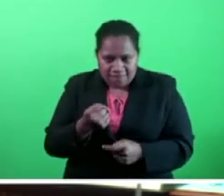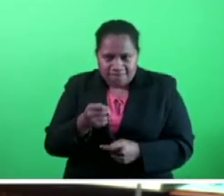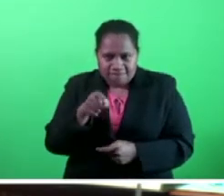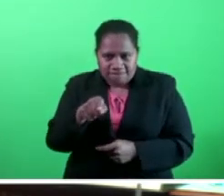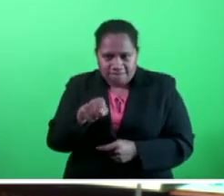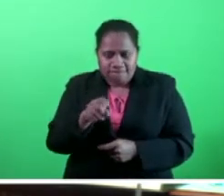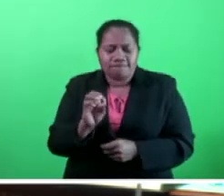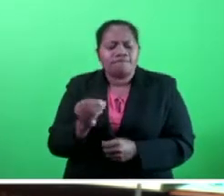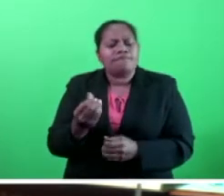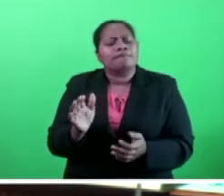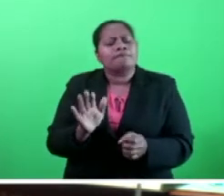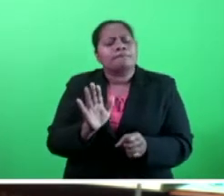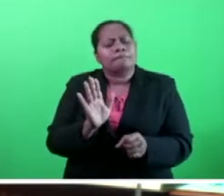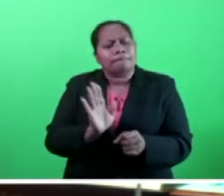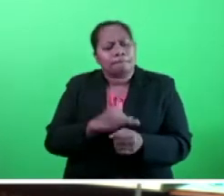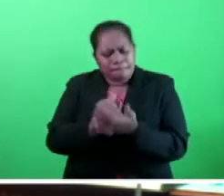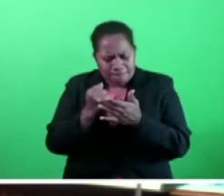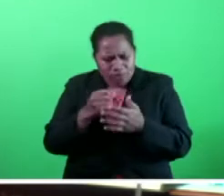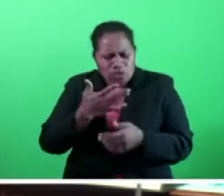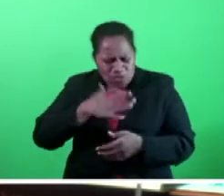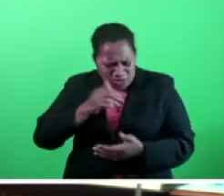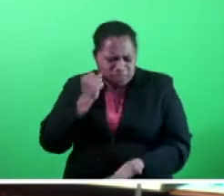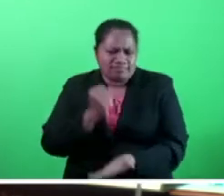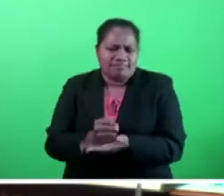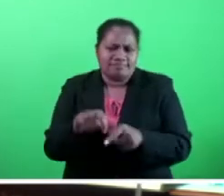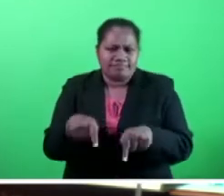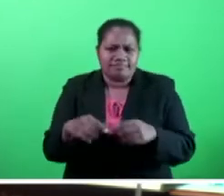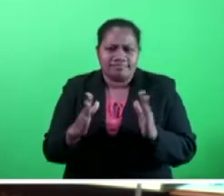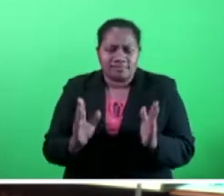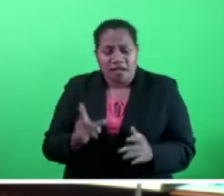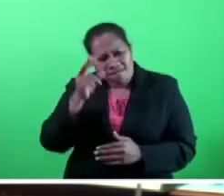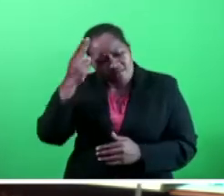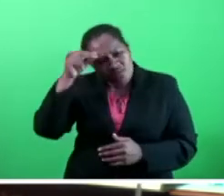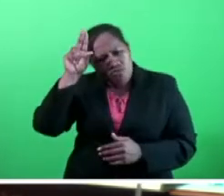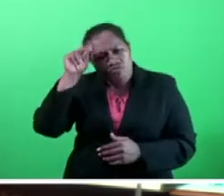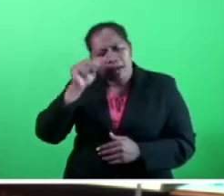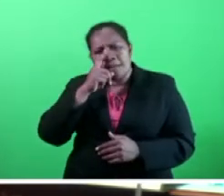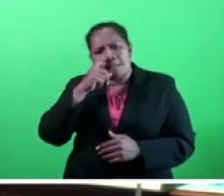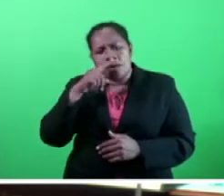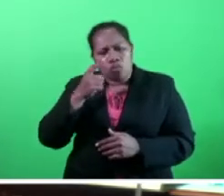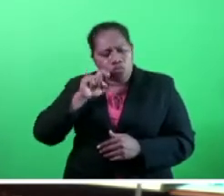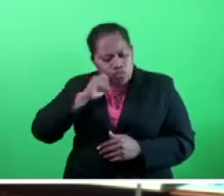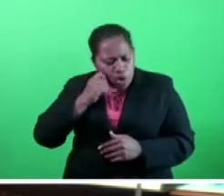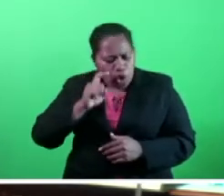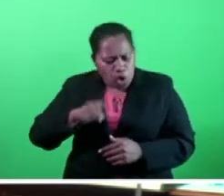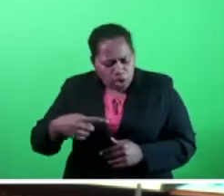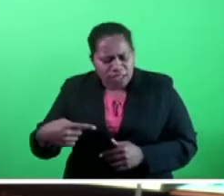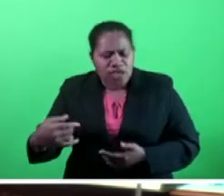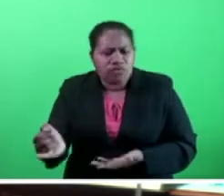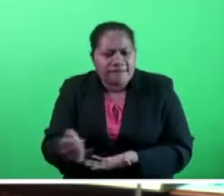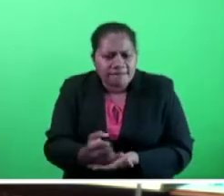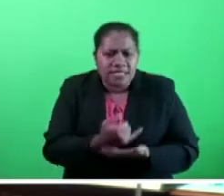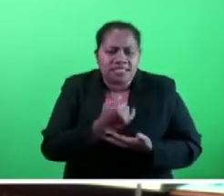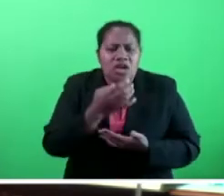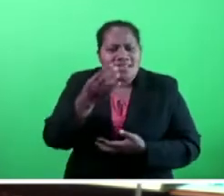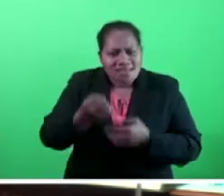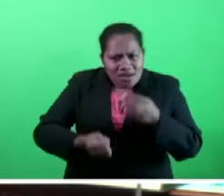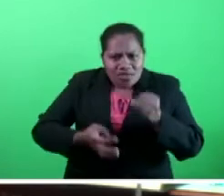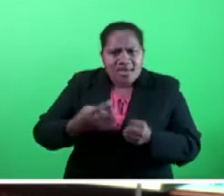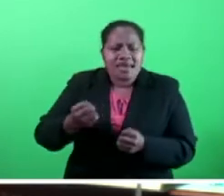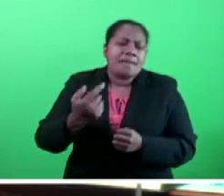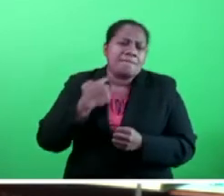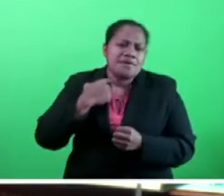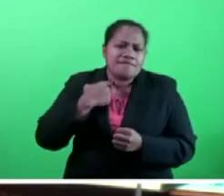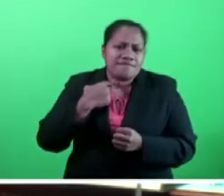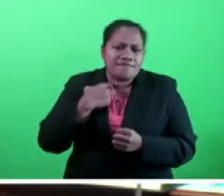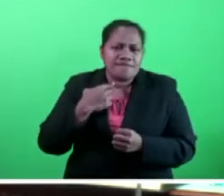Speaker, let me assure this House that the Fijian people that we will continue to invest in the dairy and beef sector. And Mr. Speaker, I had